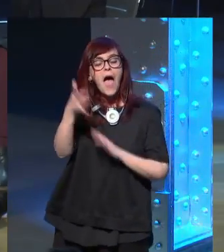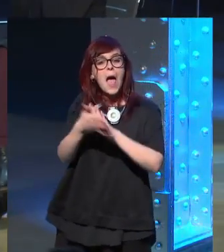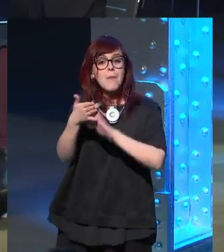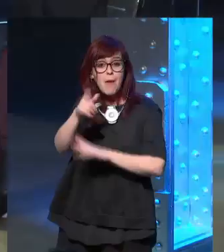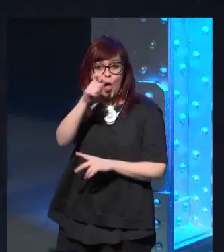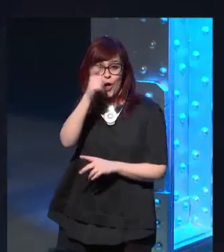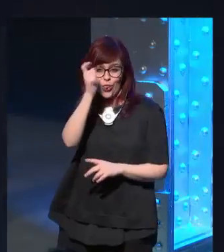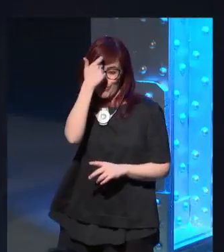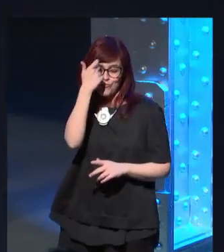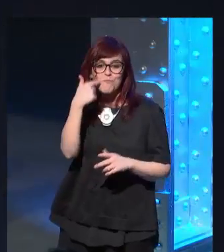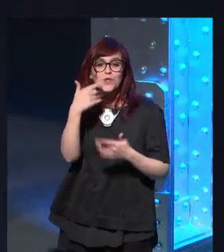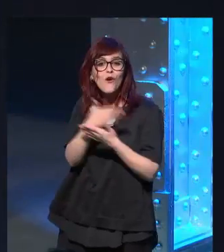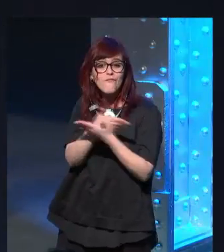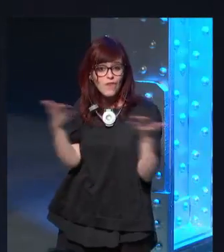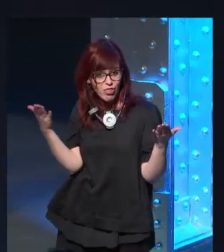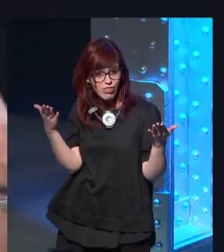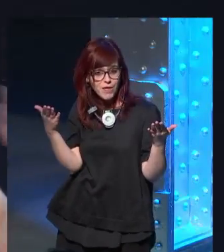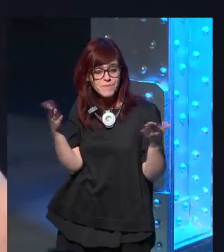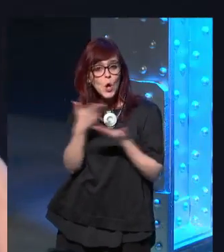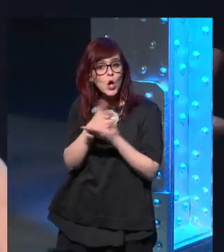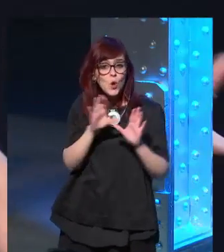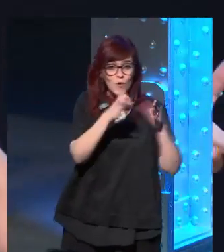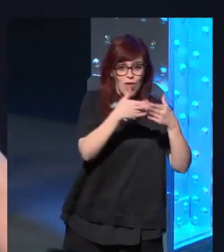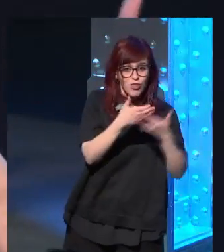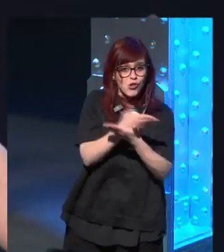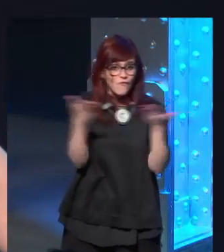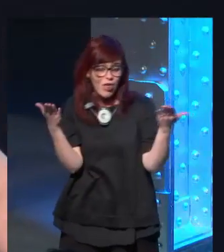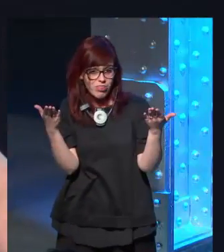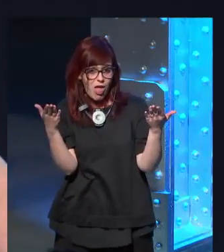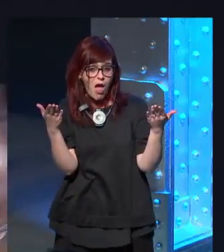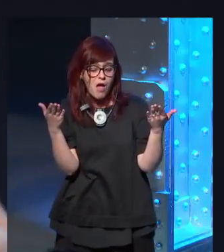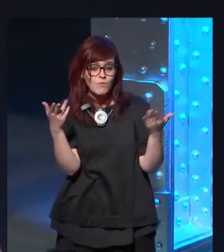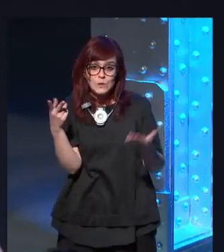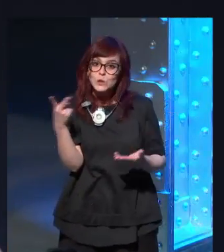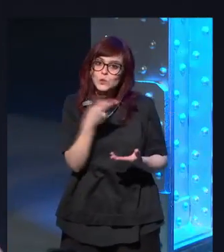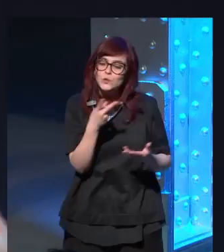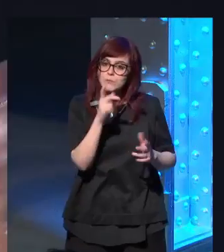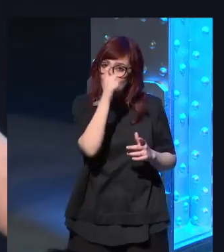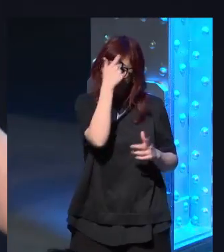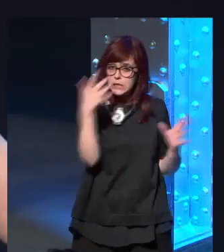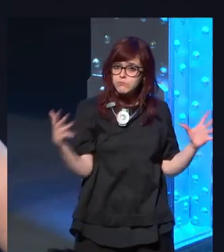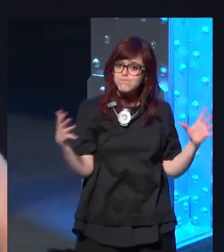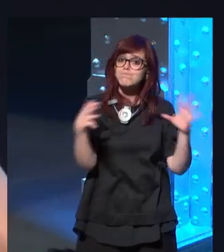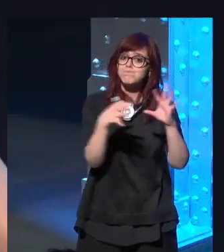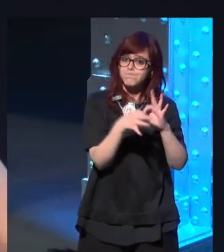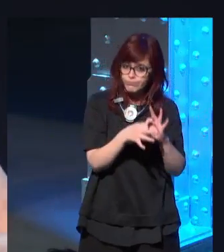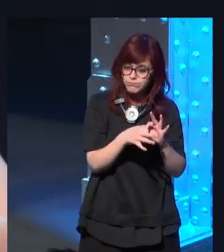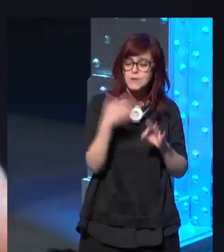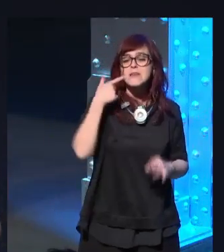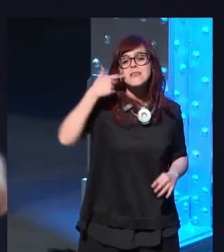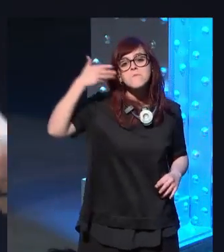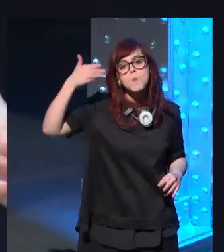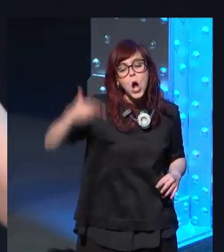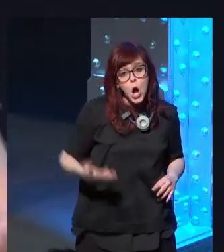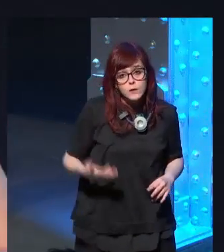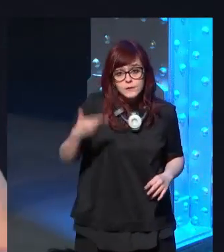This concept of trust, the community is very much connected to the trust factor